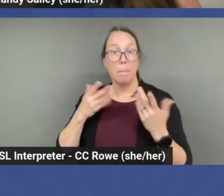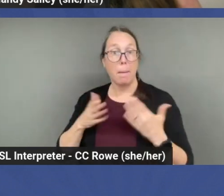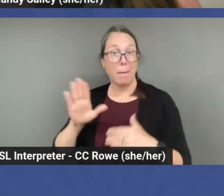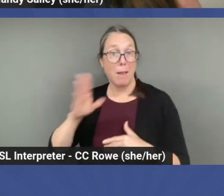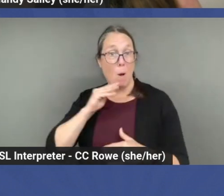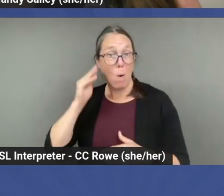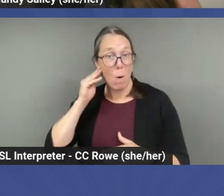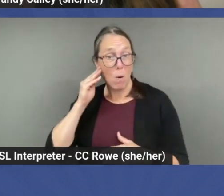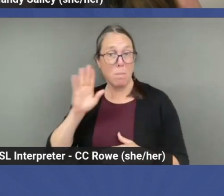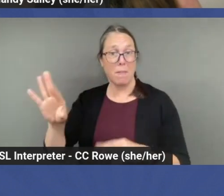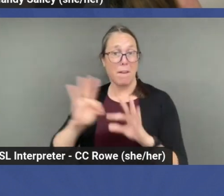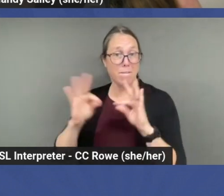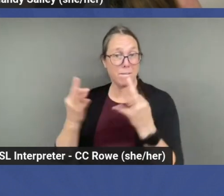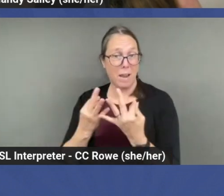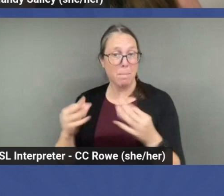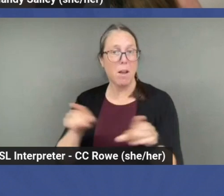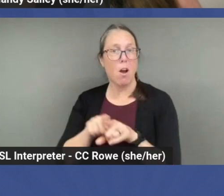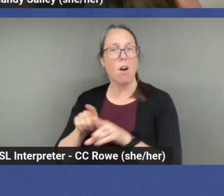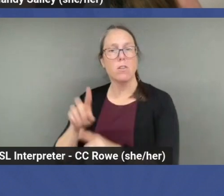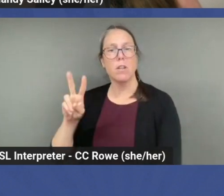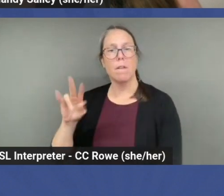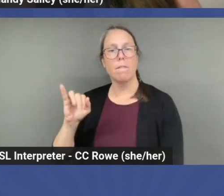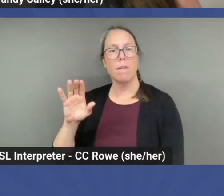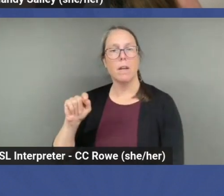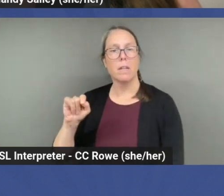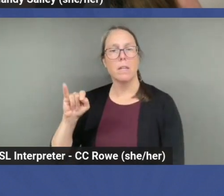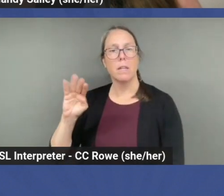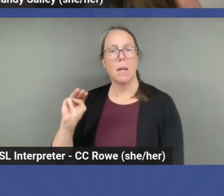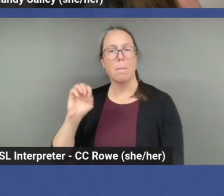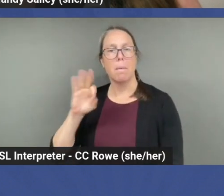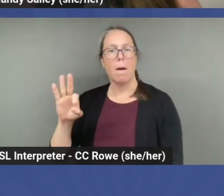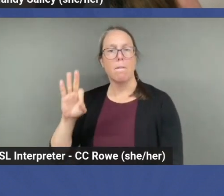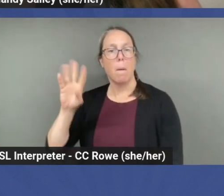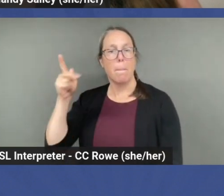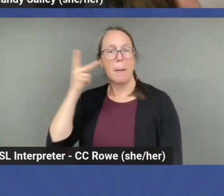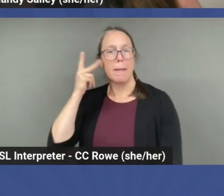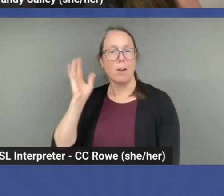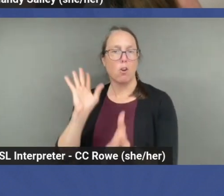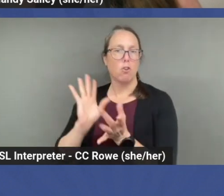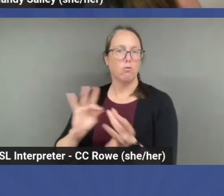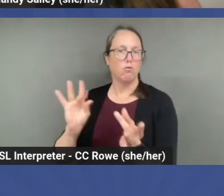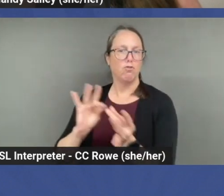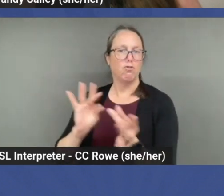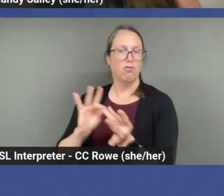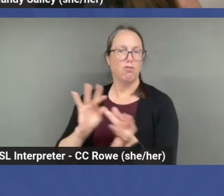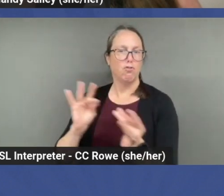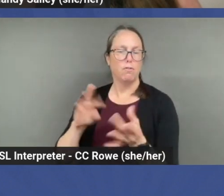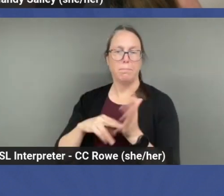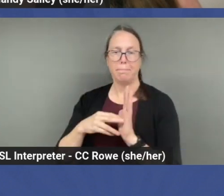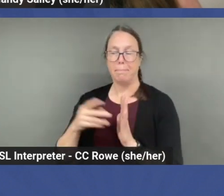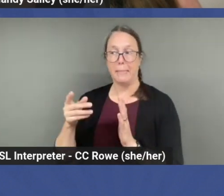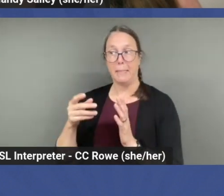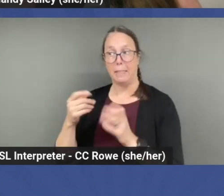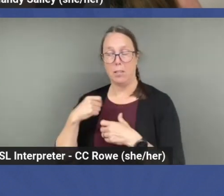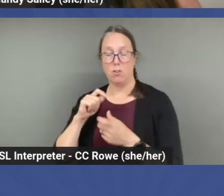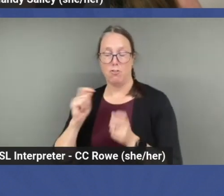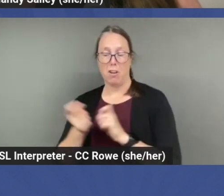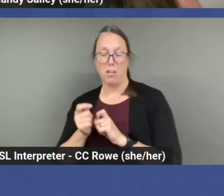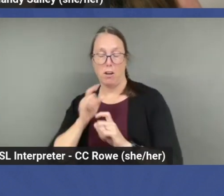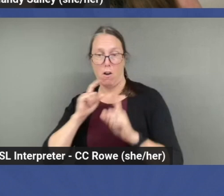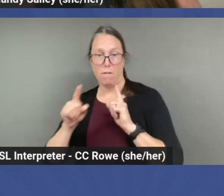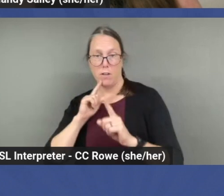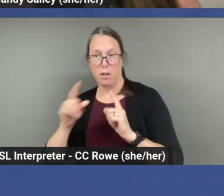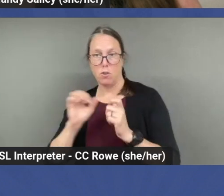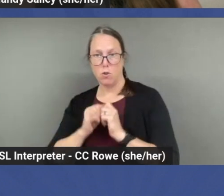their families, they are also victims of the political speech, no, making these daily conversations to have an impact on how